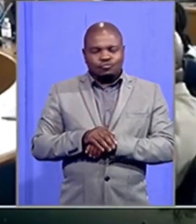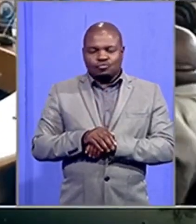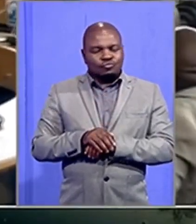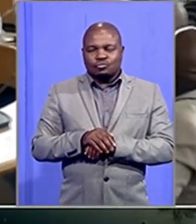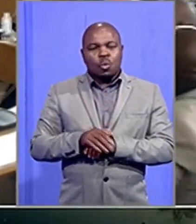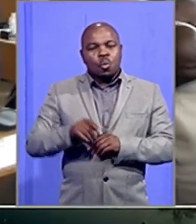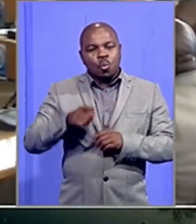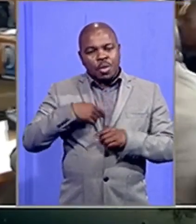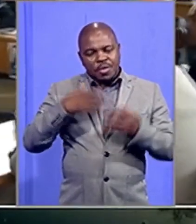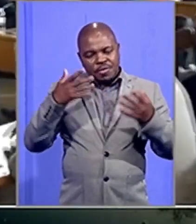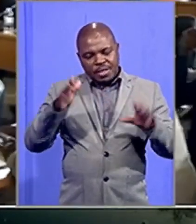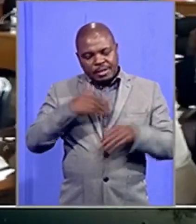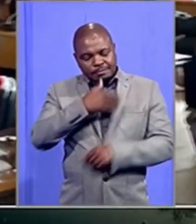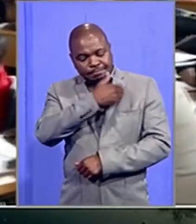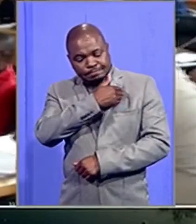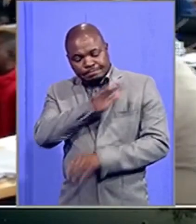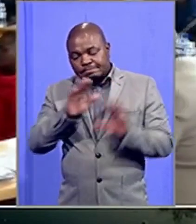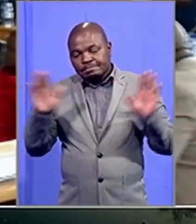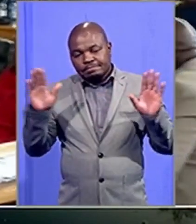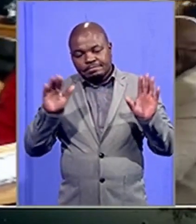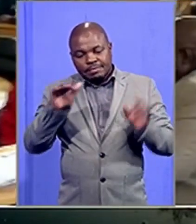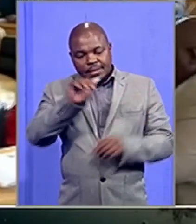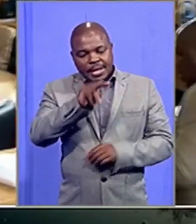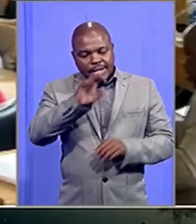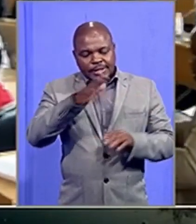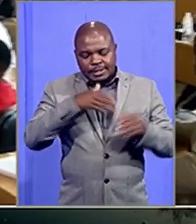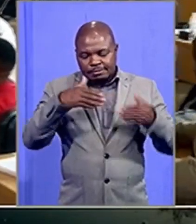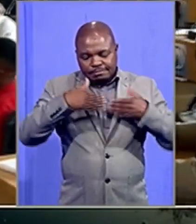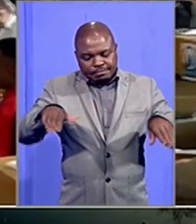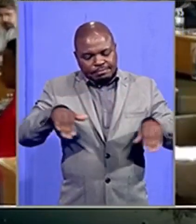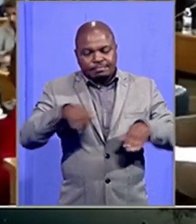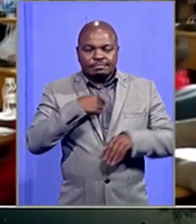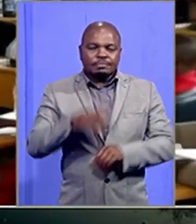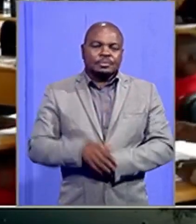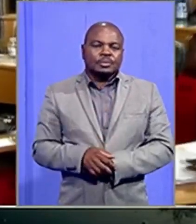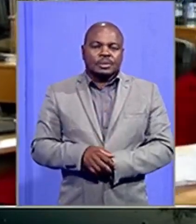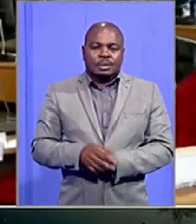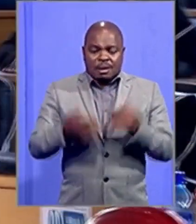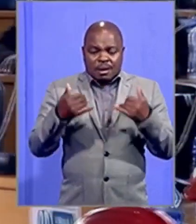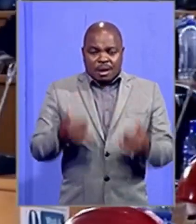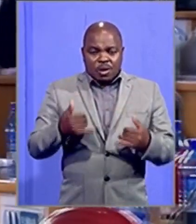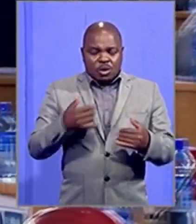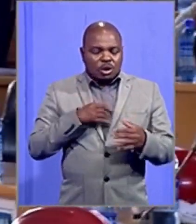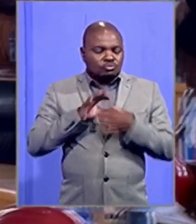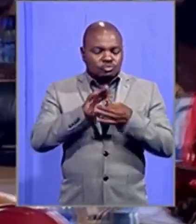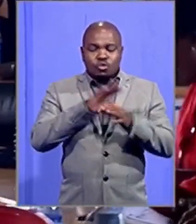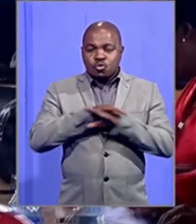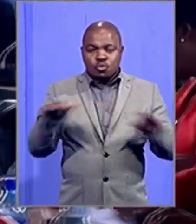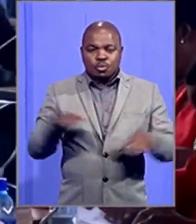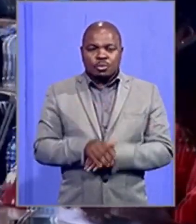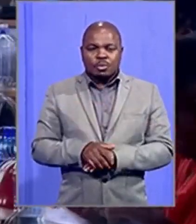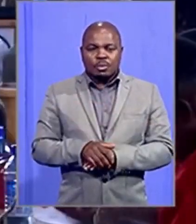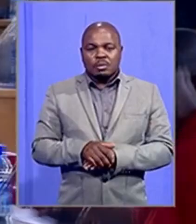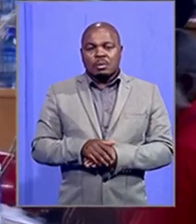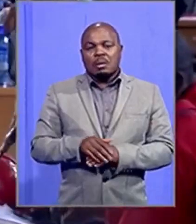we wash our hands off the ANC in the Northwest at this particular moment